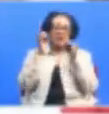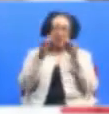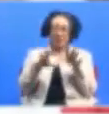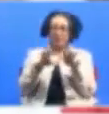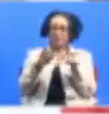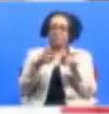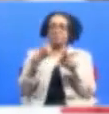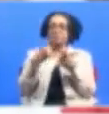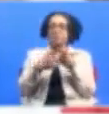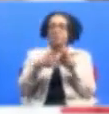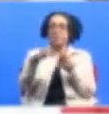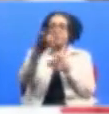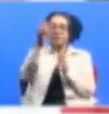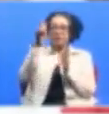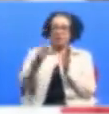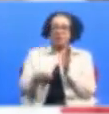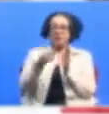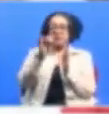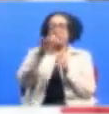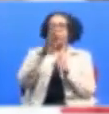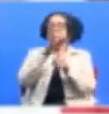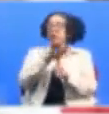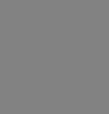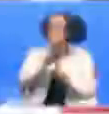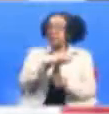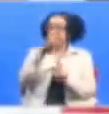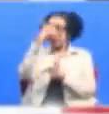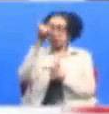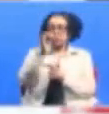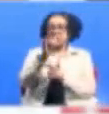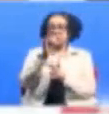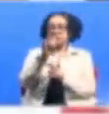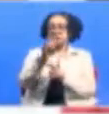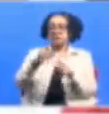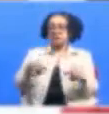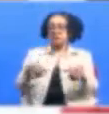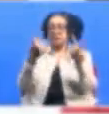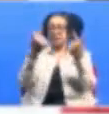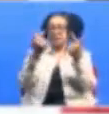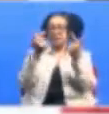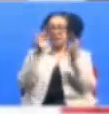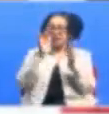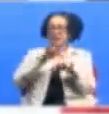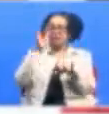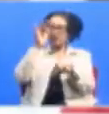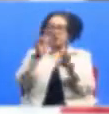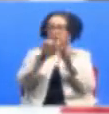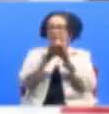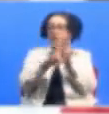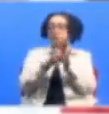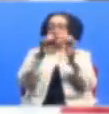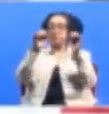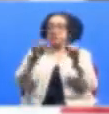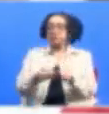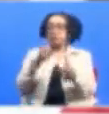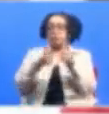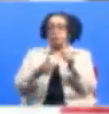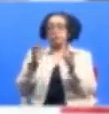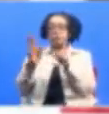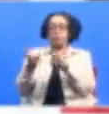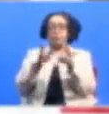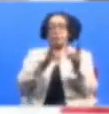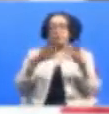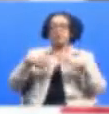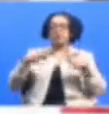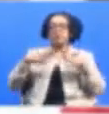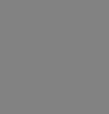the right of access to justice is undermined because it fatally attacks the effectiveness of the legal system on which ordinary citizens rely